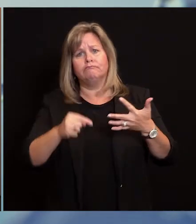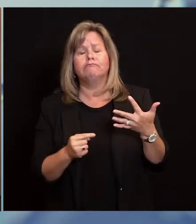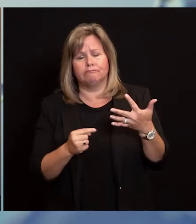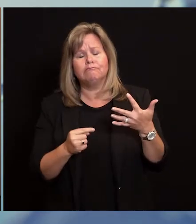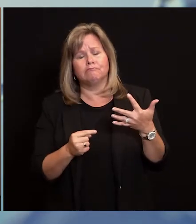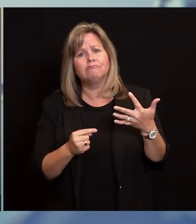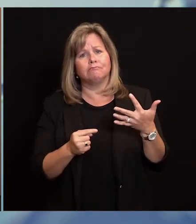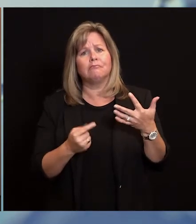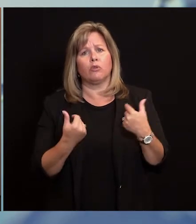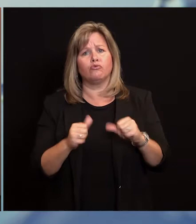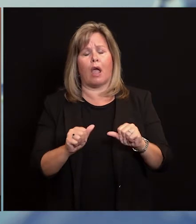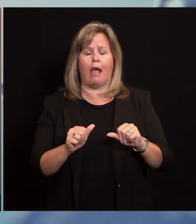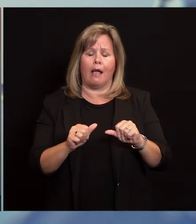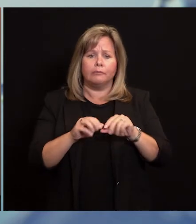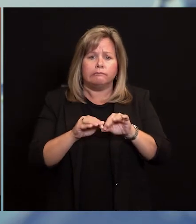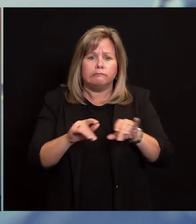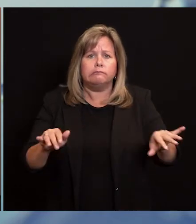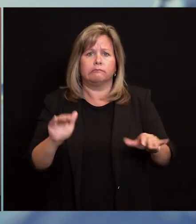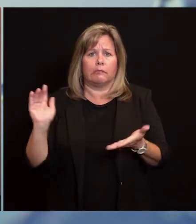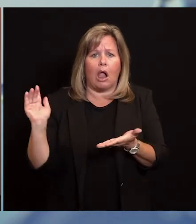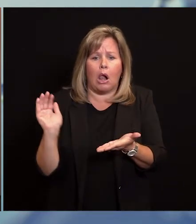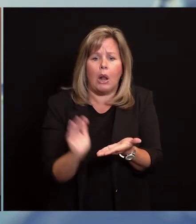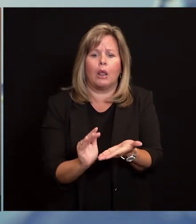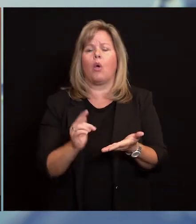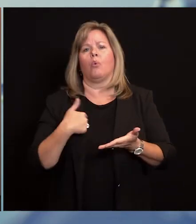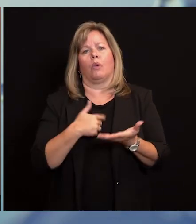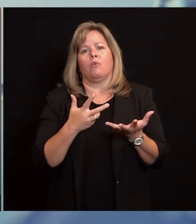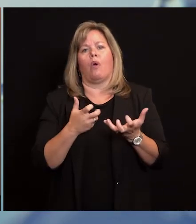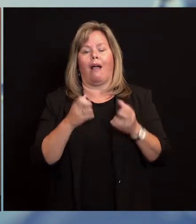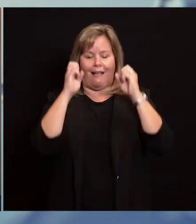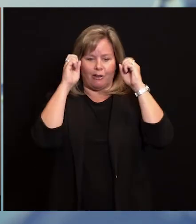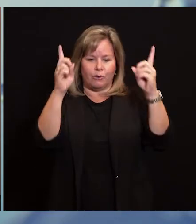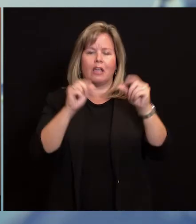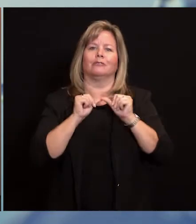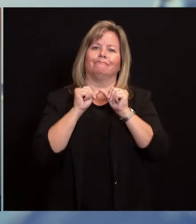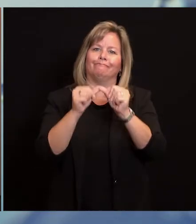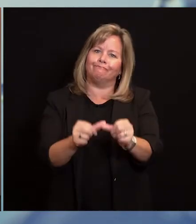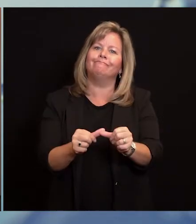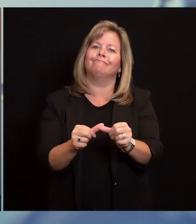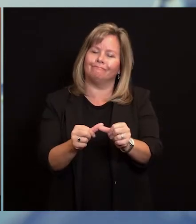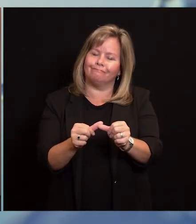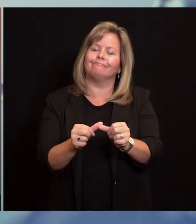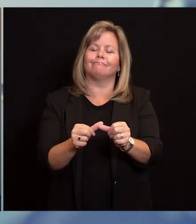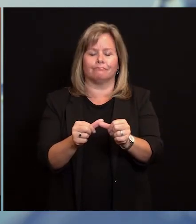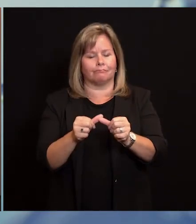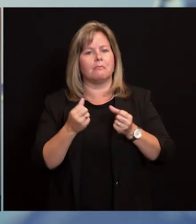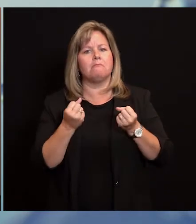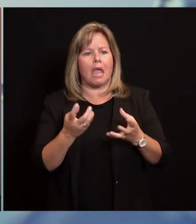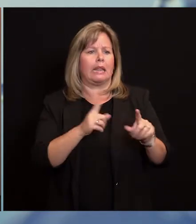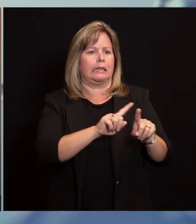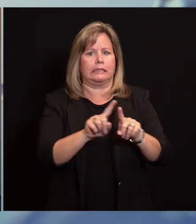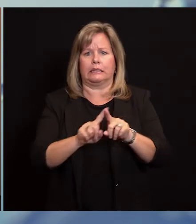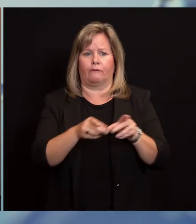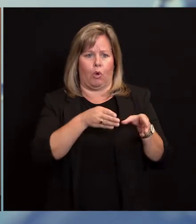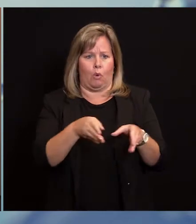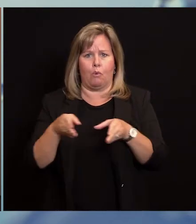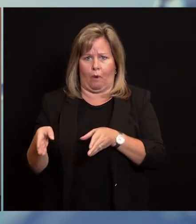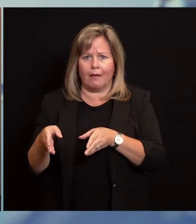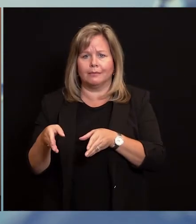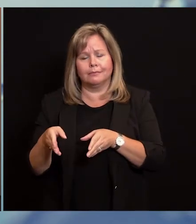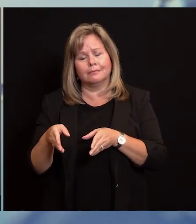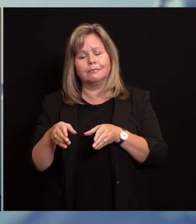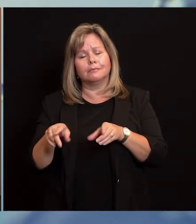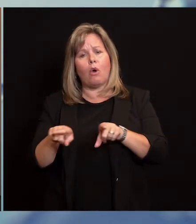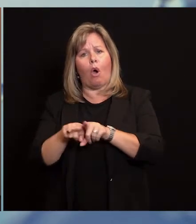about that so we can continue education going in as many ways as possible, including face-to-face